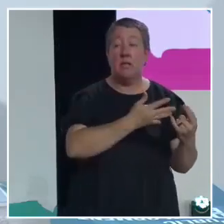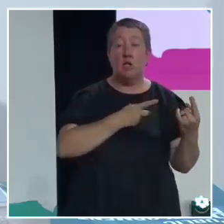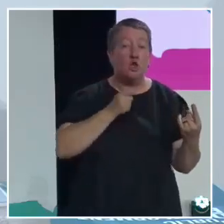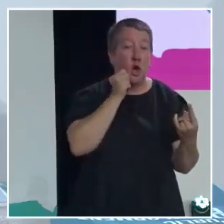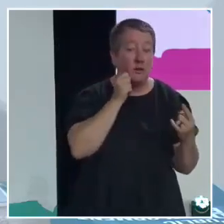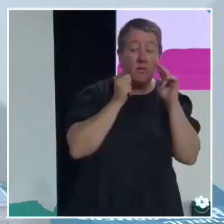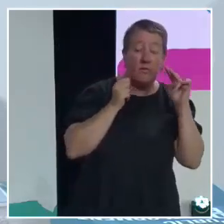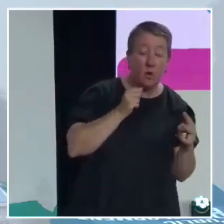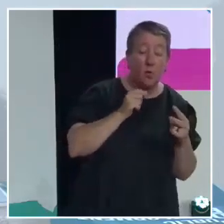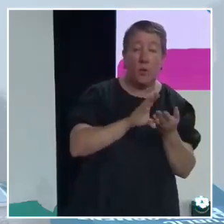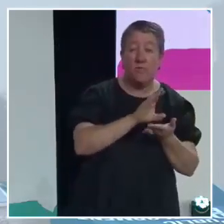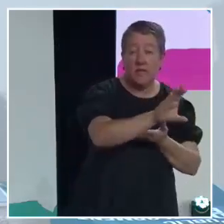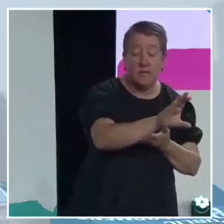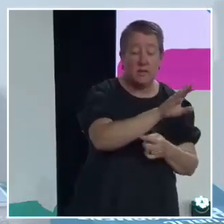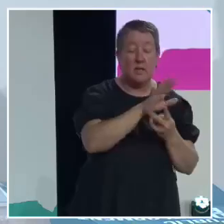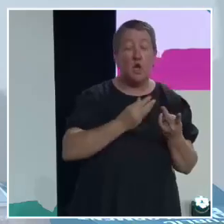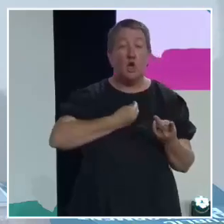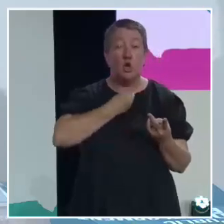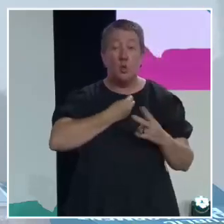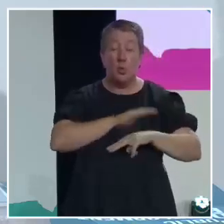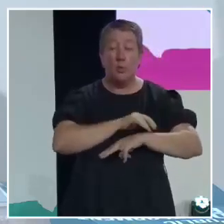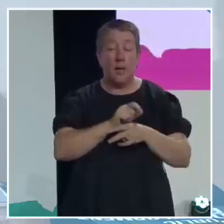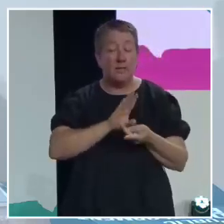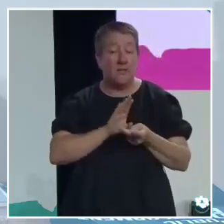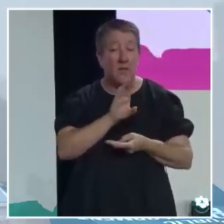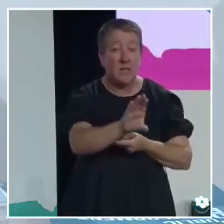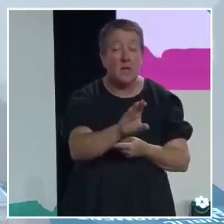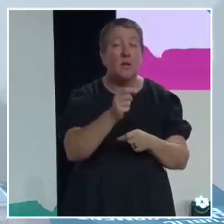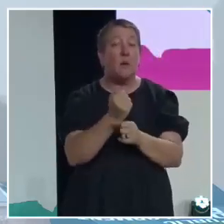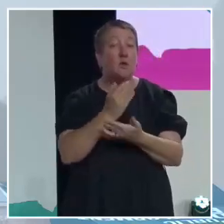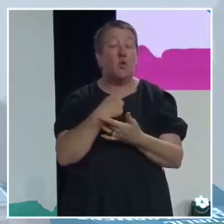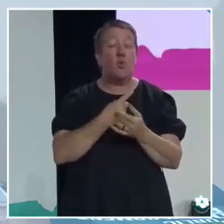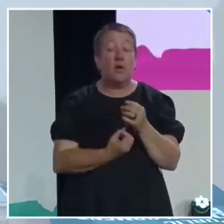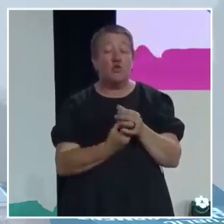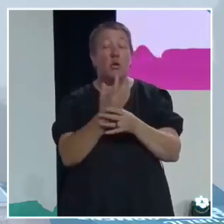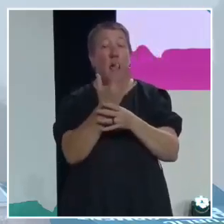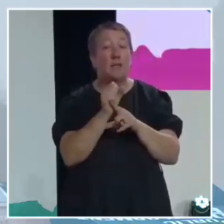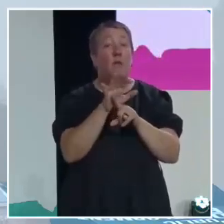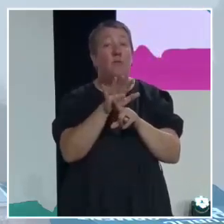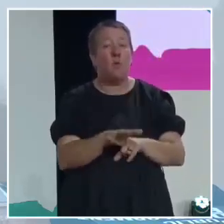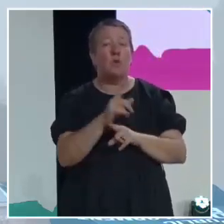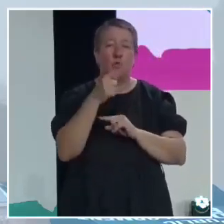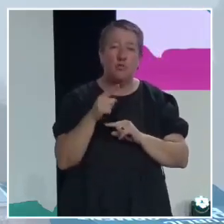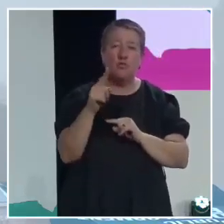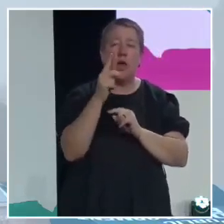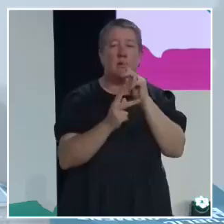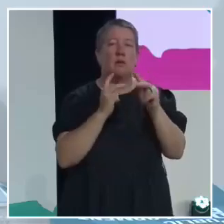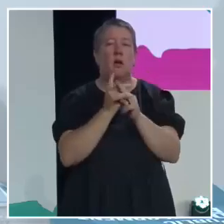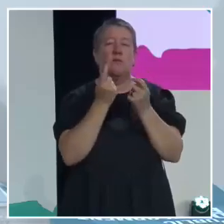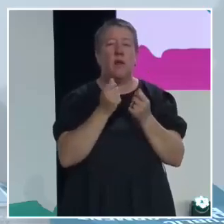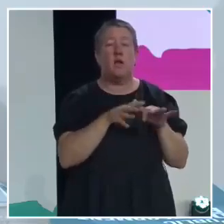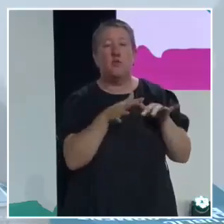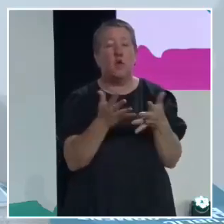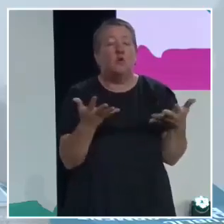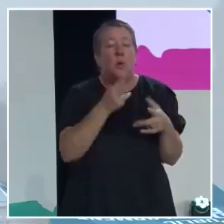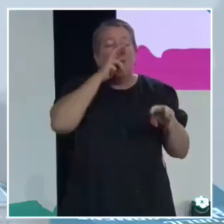youth-based investing, to ensure that we are creating and enforcing the right type of financial flows to where they're needed the most,